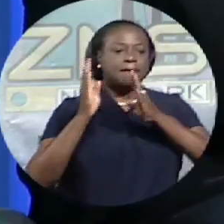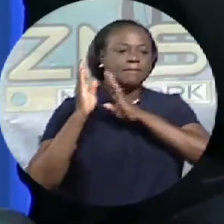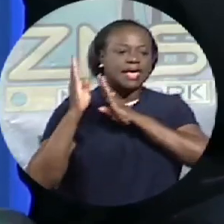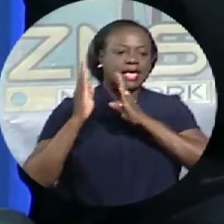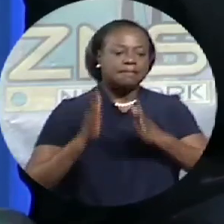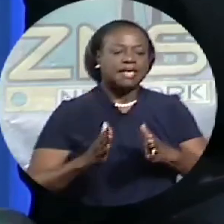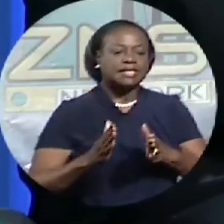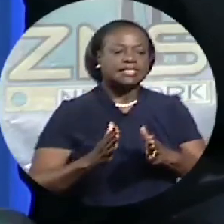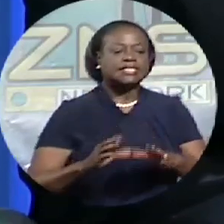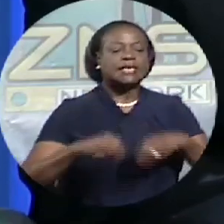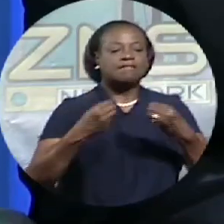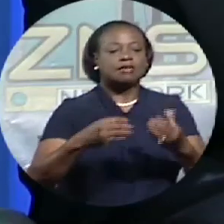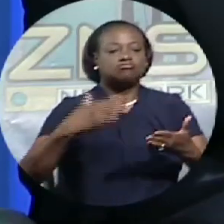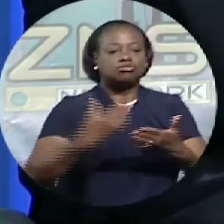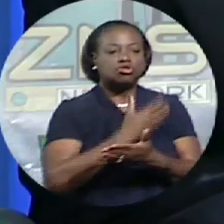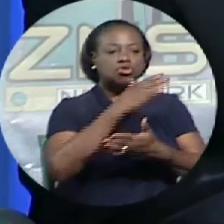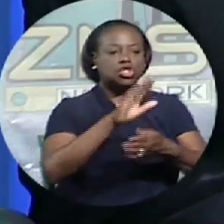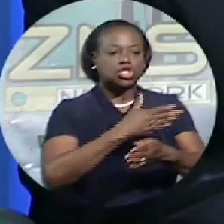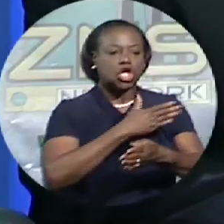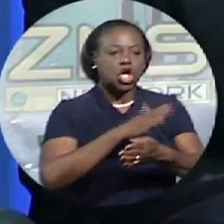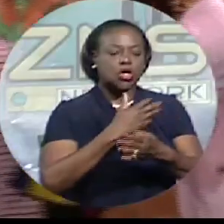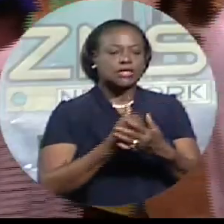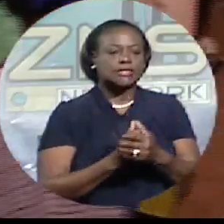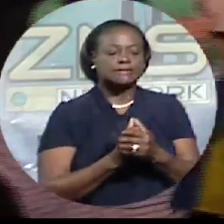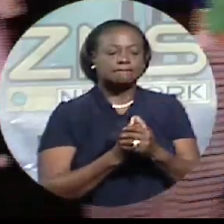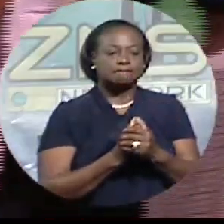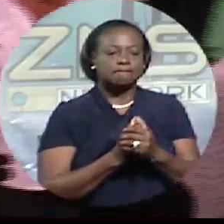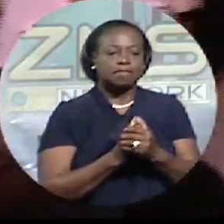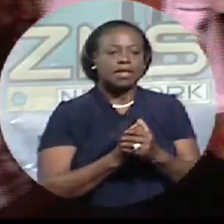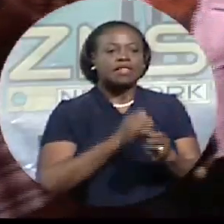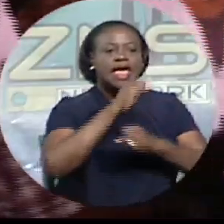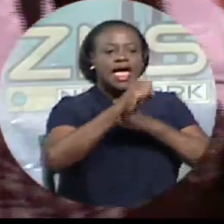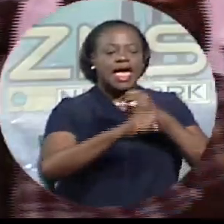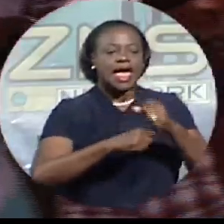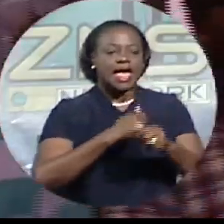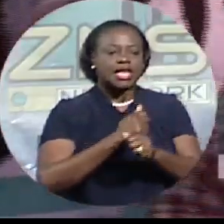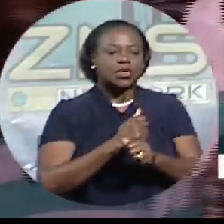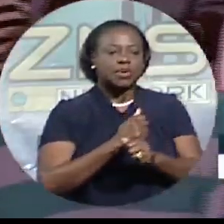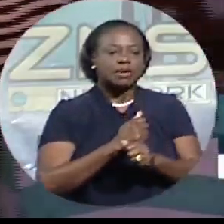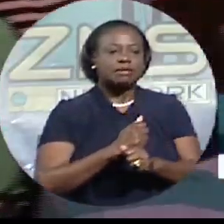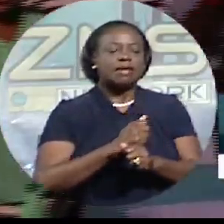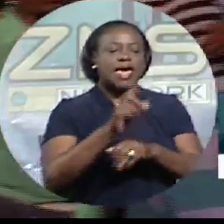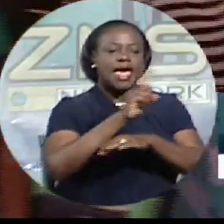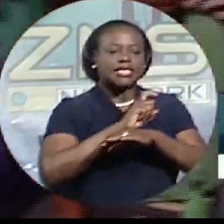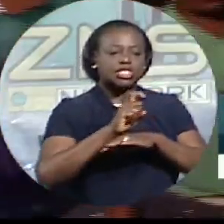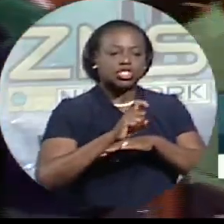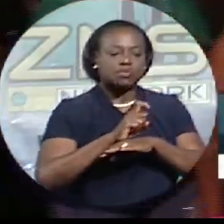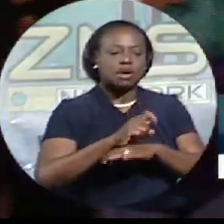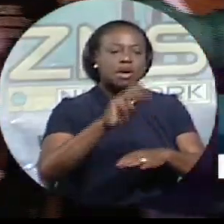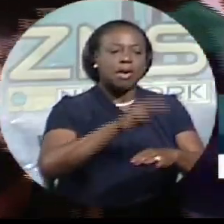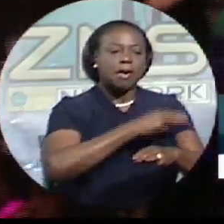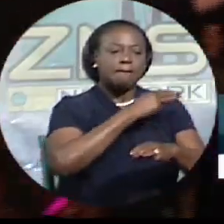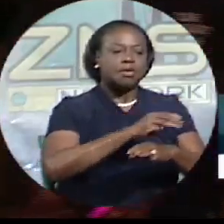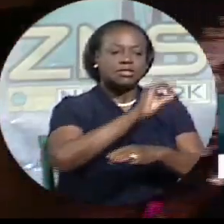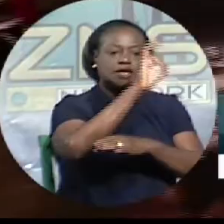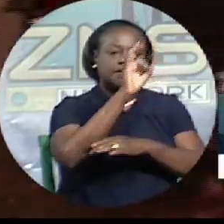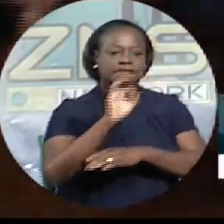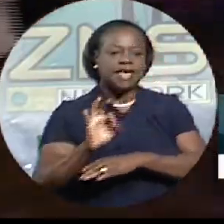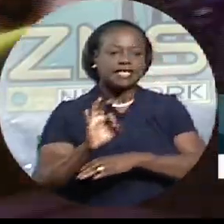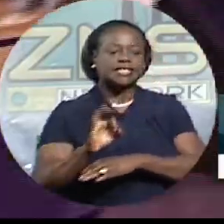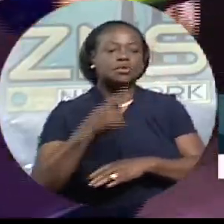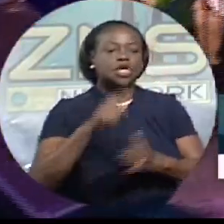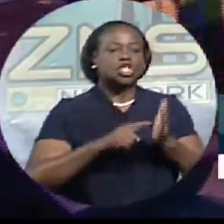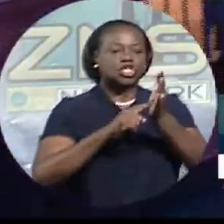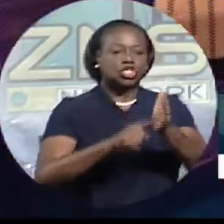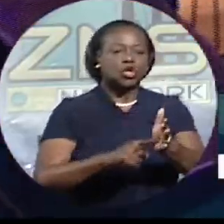there for all the festivities. 10th annual Exuma Music Fest was a showcase of Bahamian music.